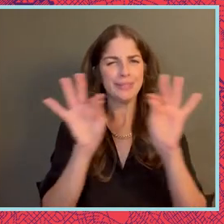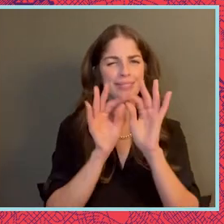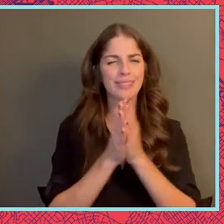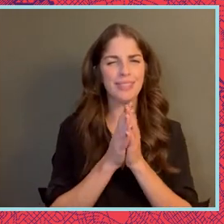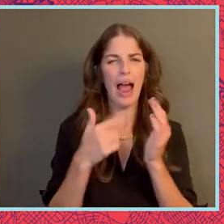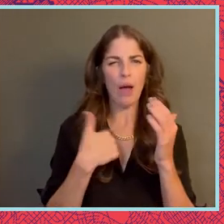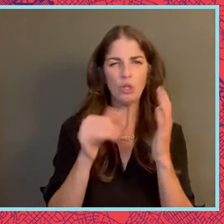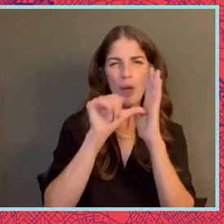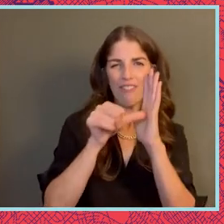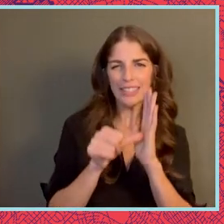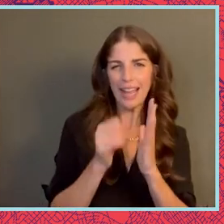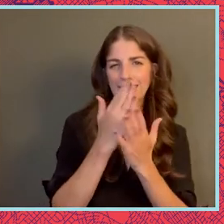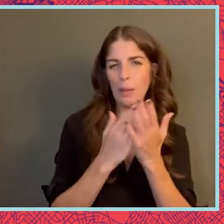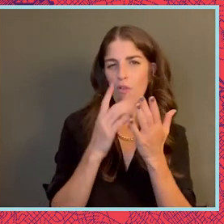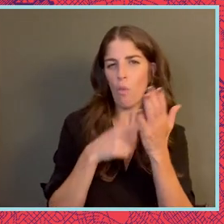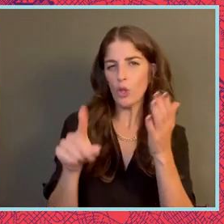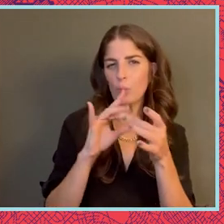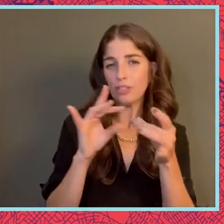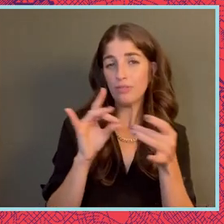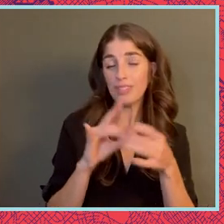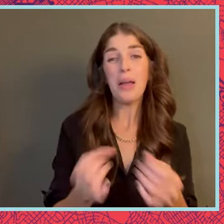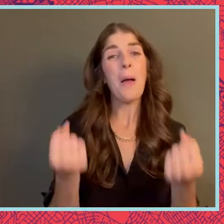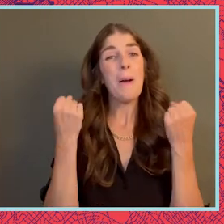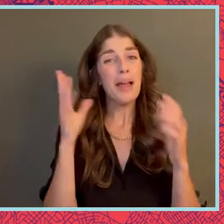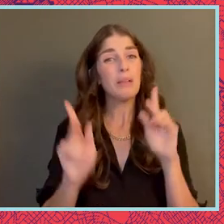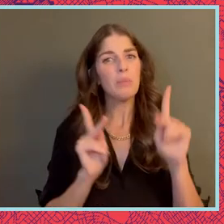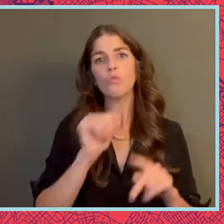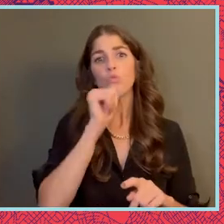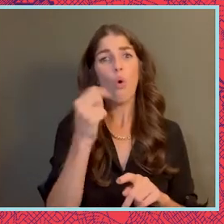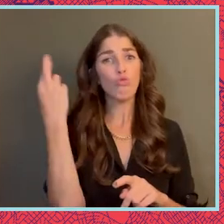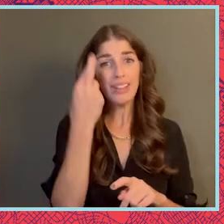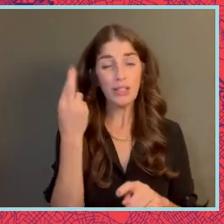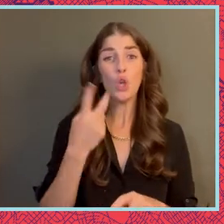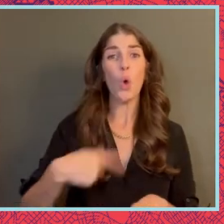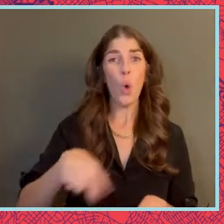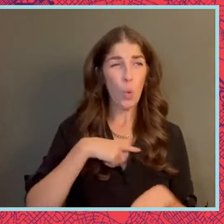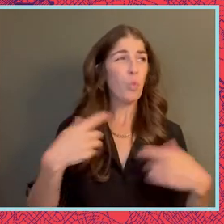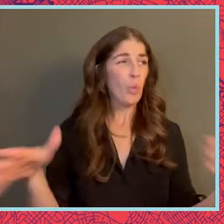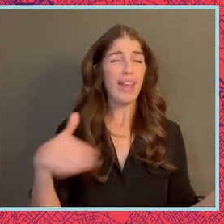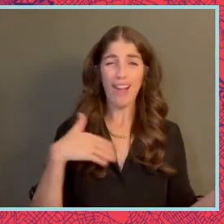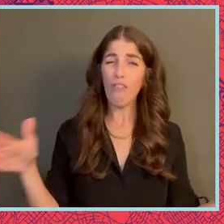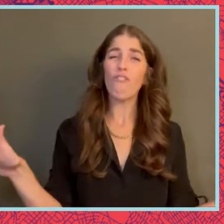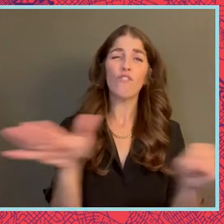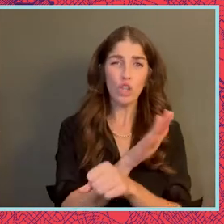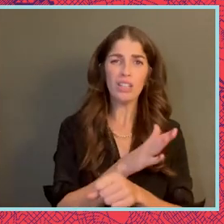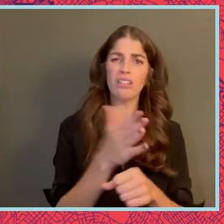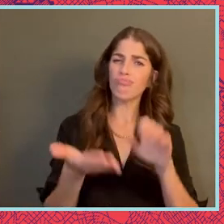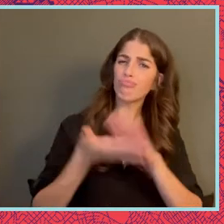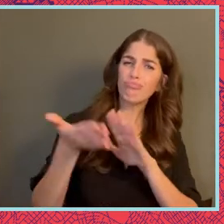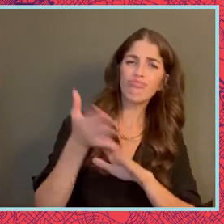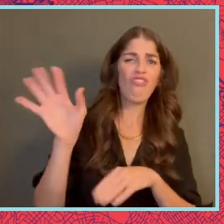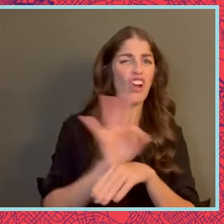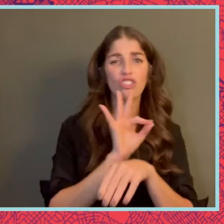of nuanced, and I want to pull some of it forward. Like, a lot of folks don't know that, you know, we have a fully